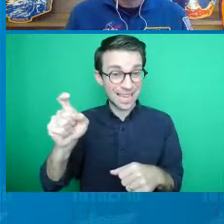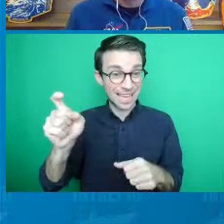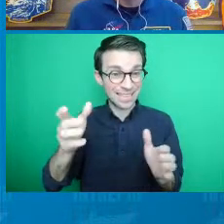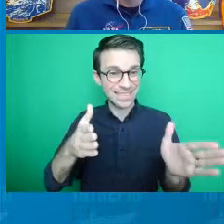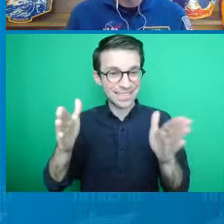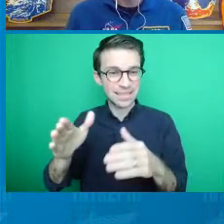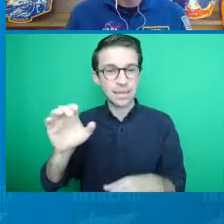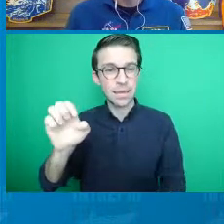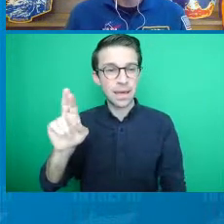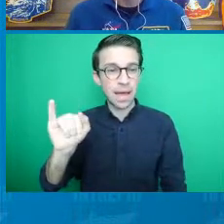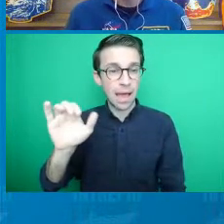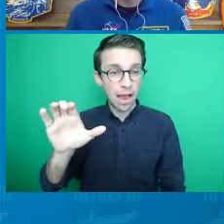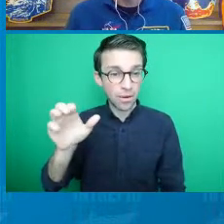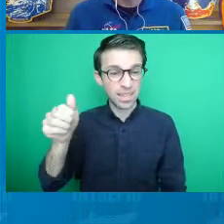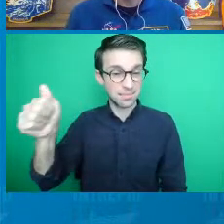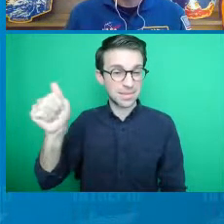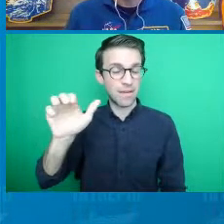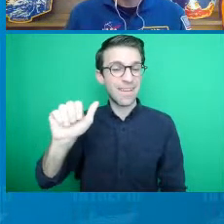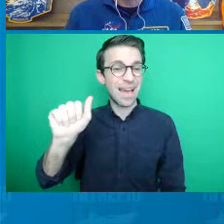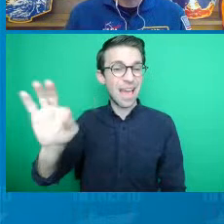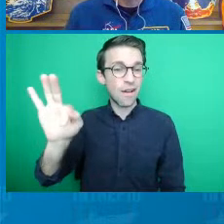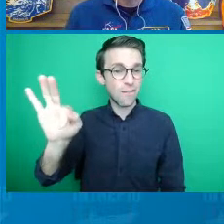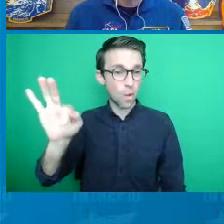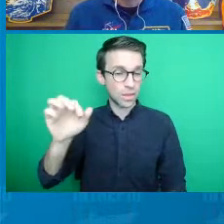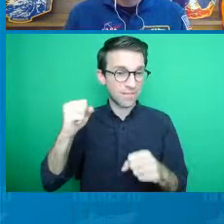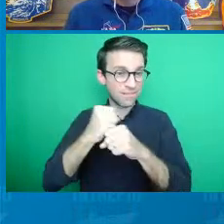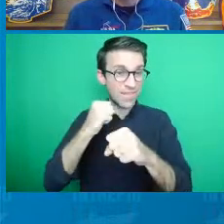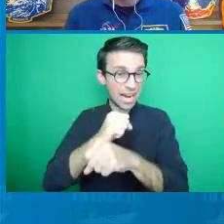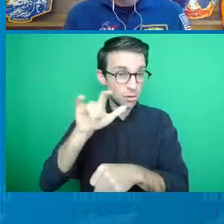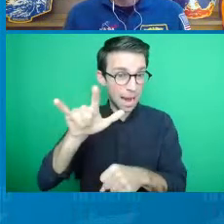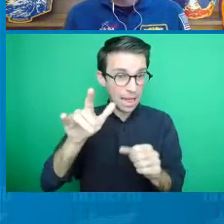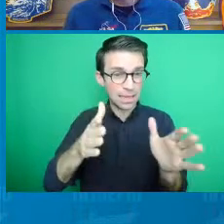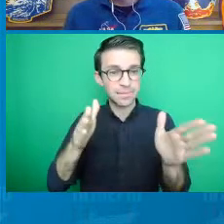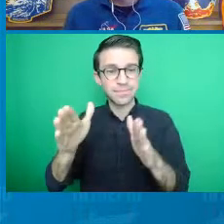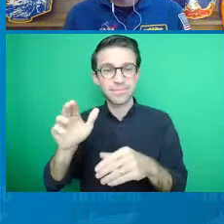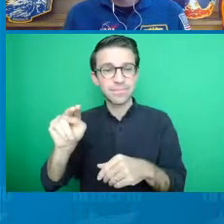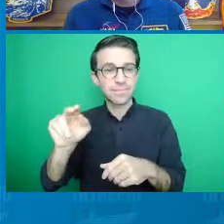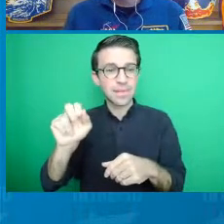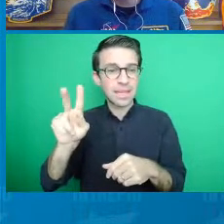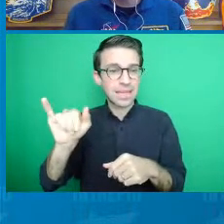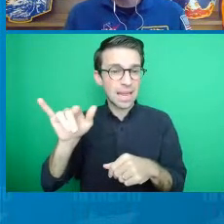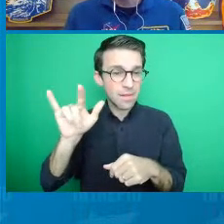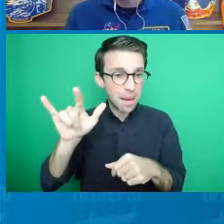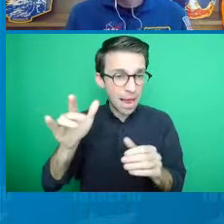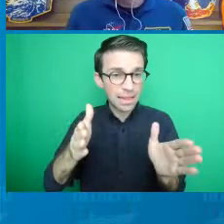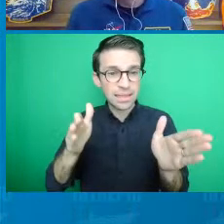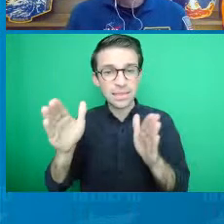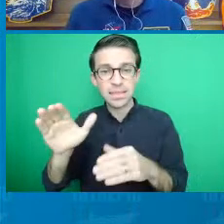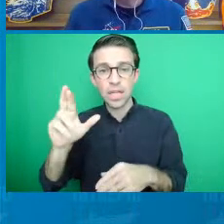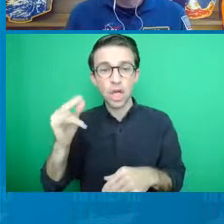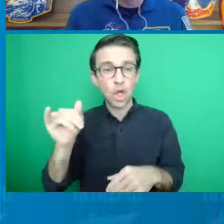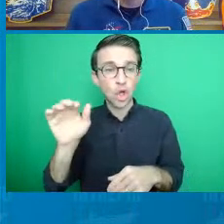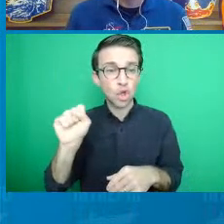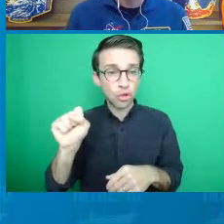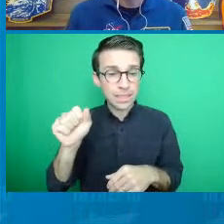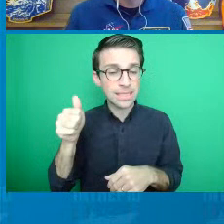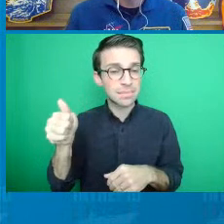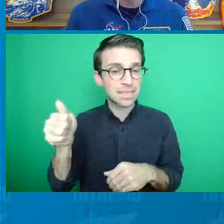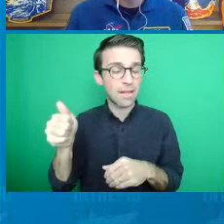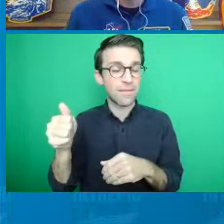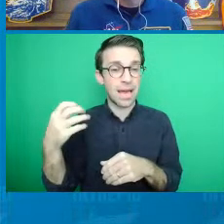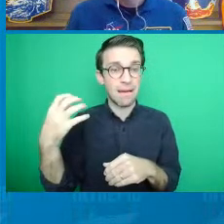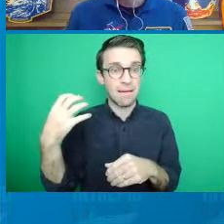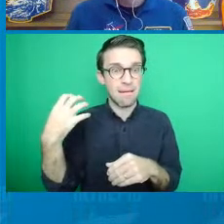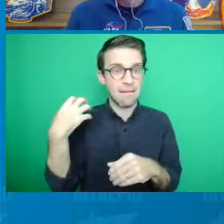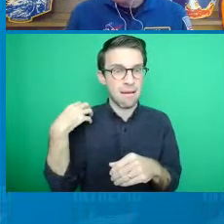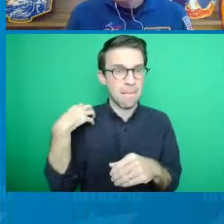to him, Air Force fighter pilot. Another Navy pilot was our commander, Chris Ferguson, who actually was the commander of the very last space